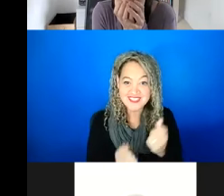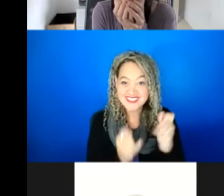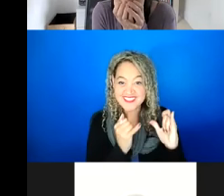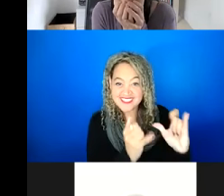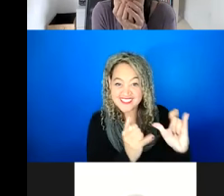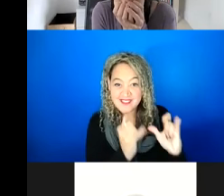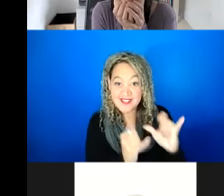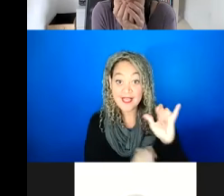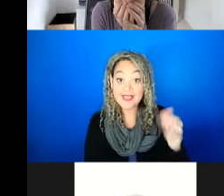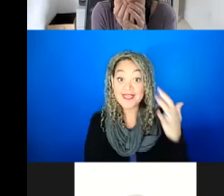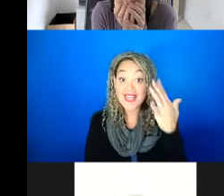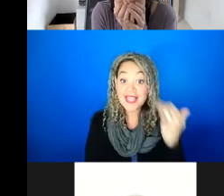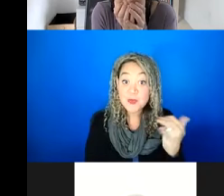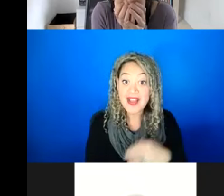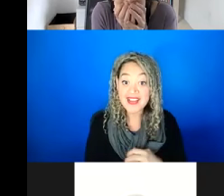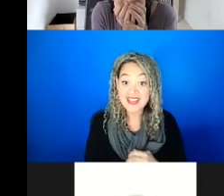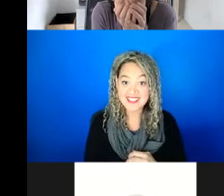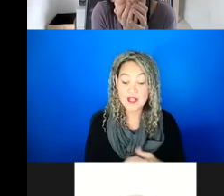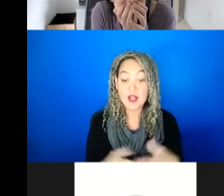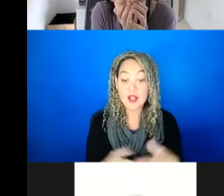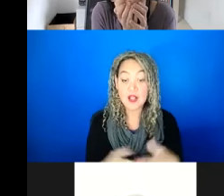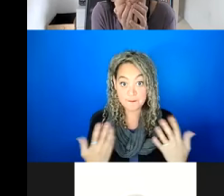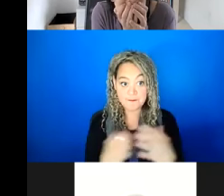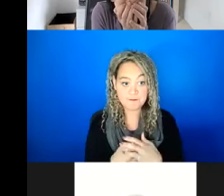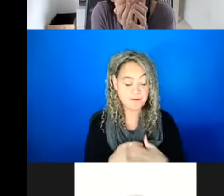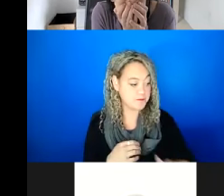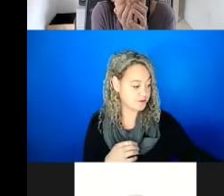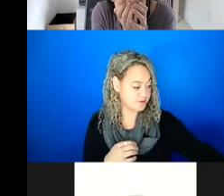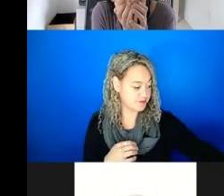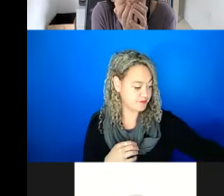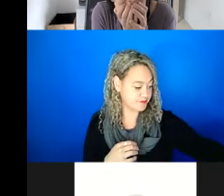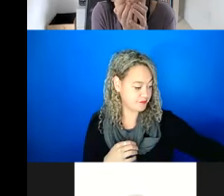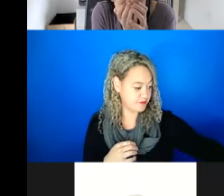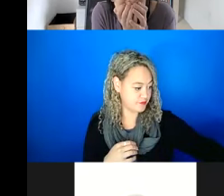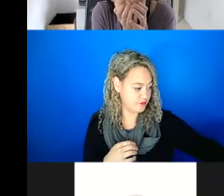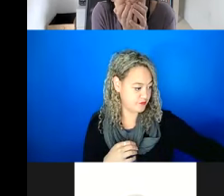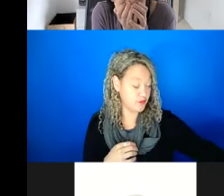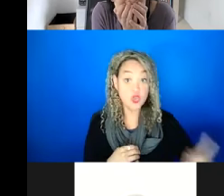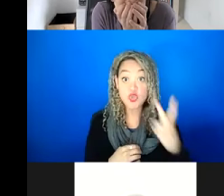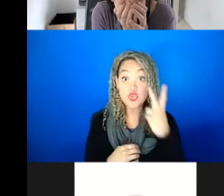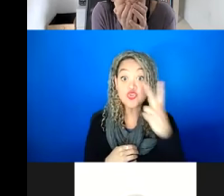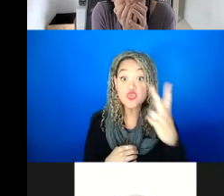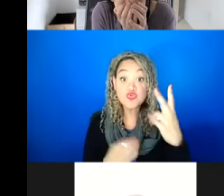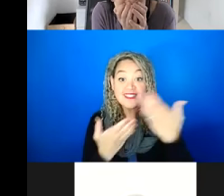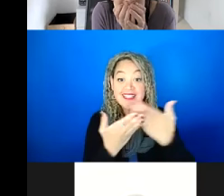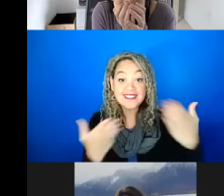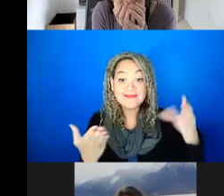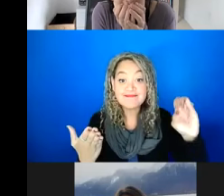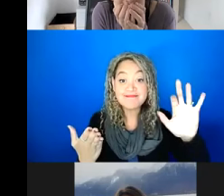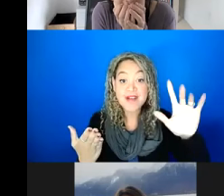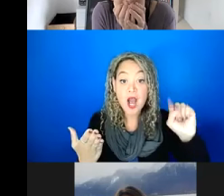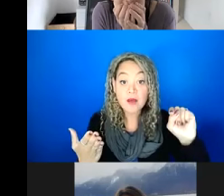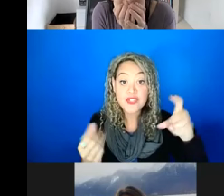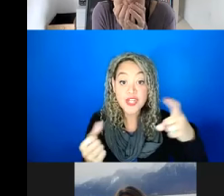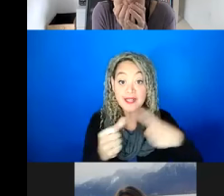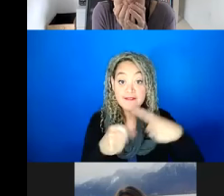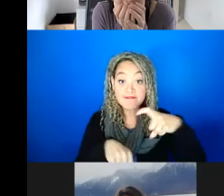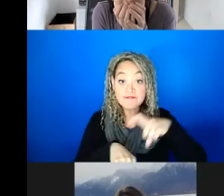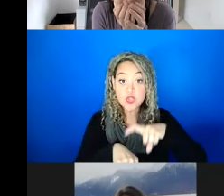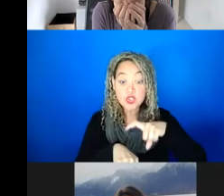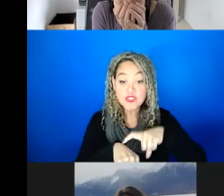is why. Look, when you see an object for the first time, like